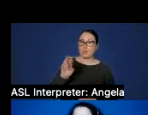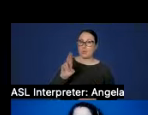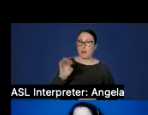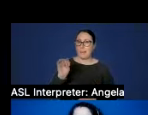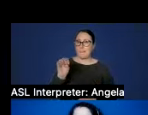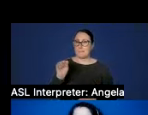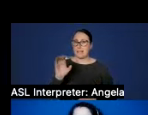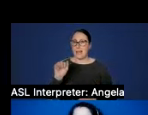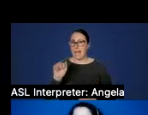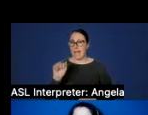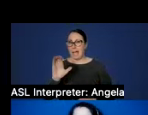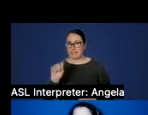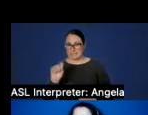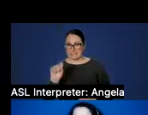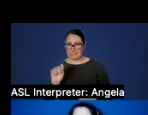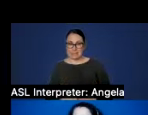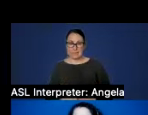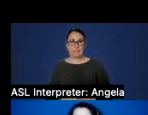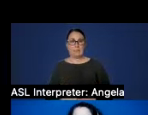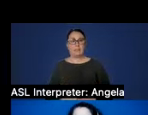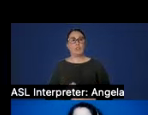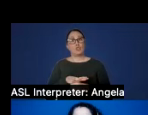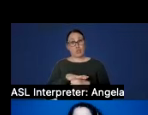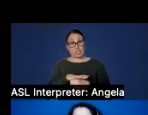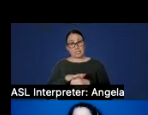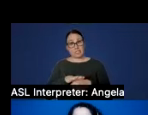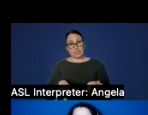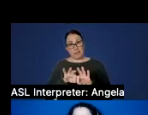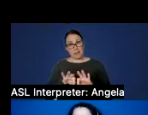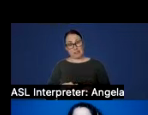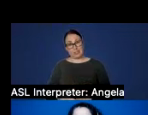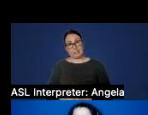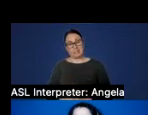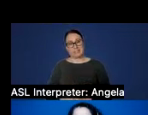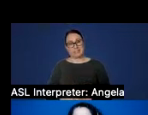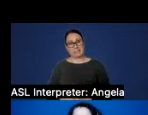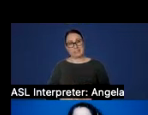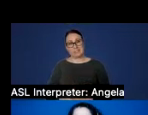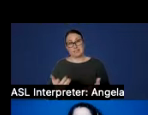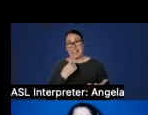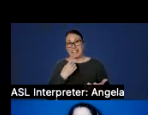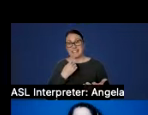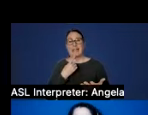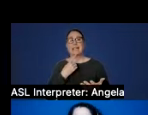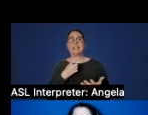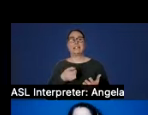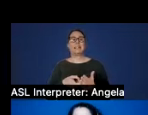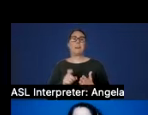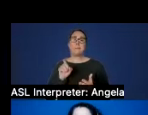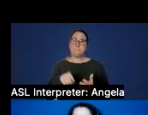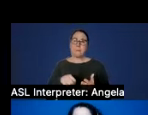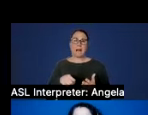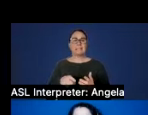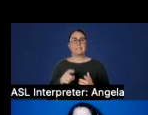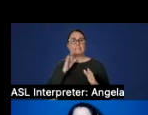So let's see, jurisdiction matters. So like I said, it's necessary to determine if the crime was committed in